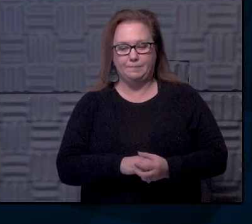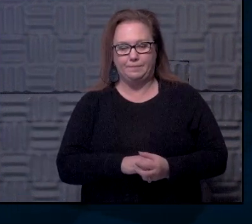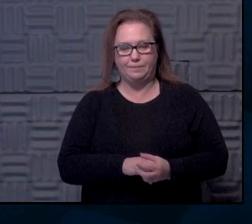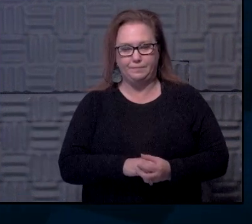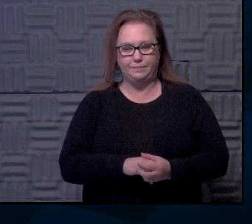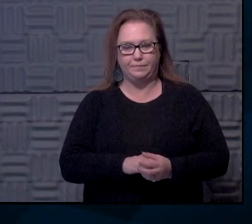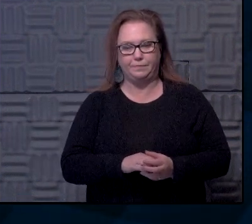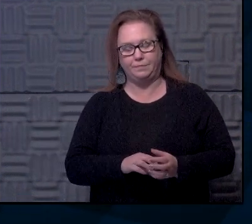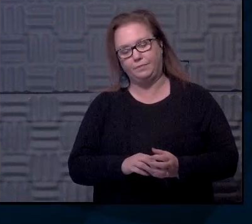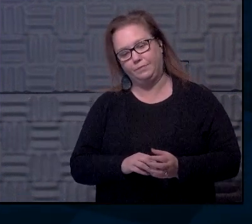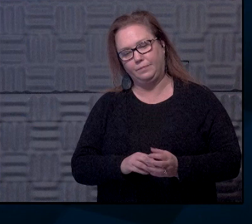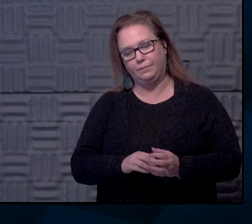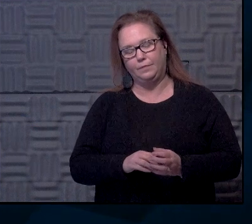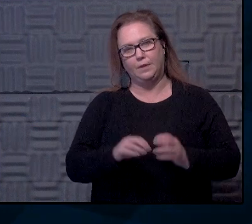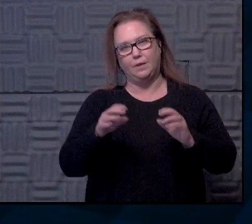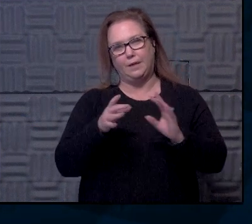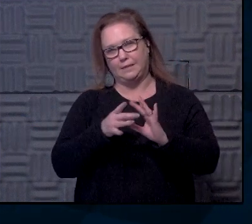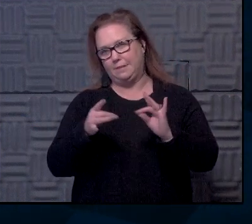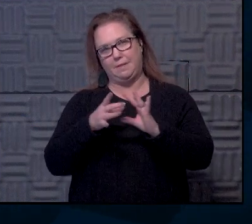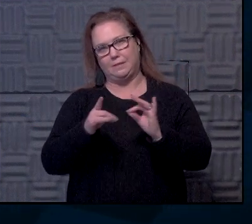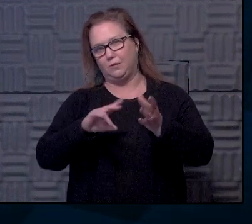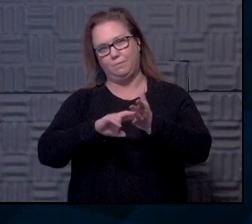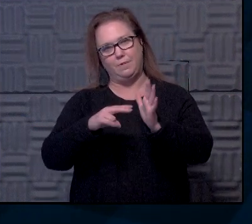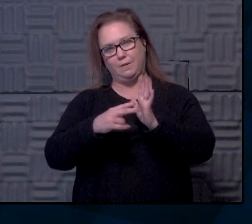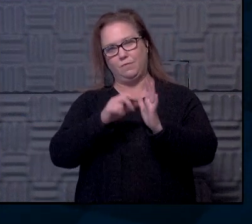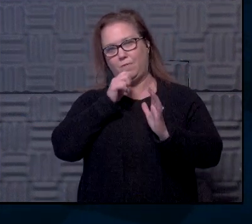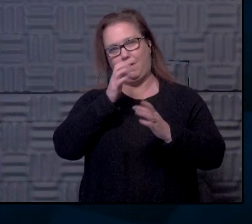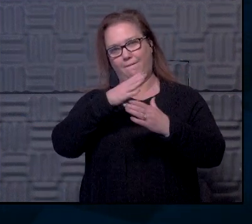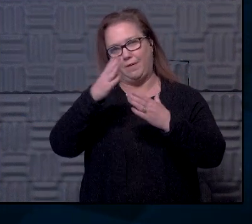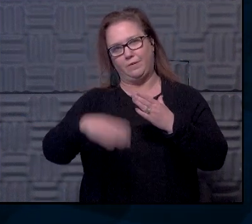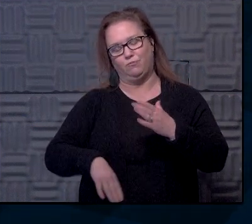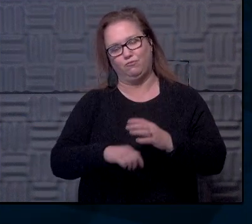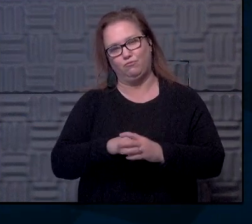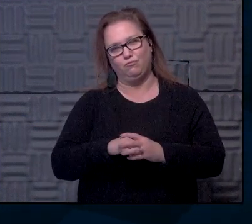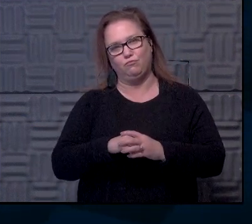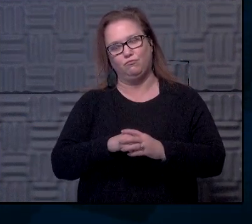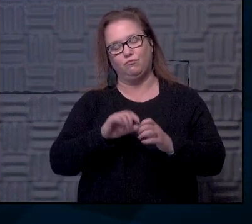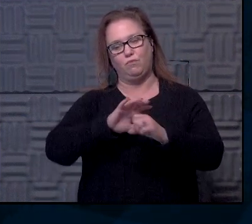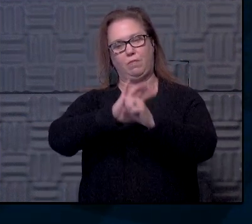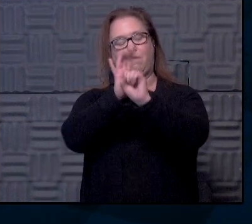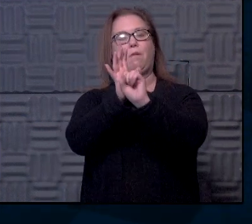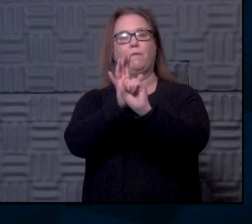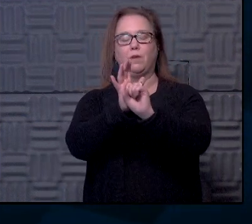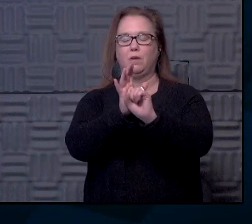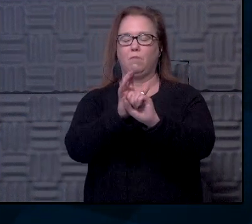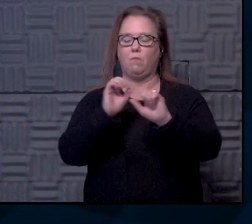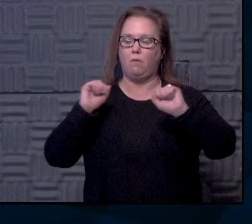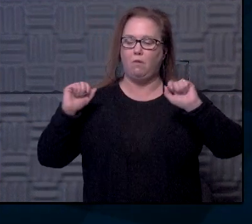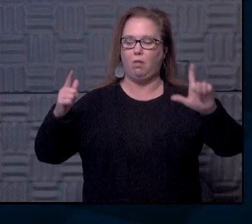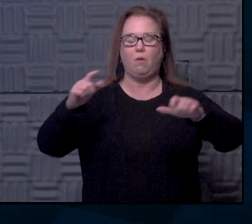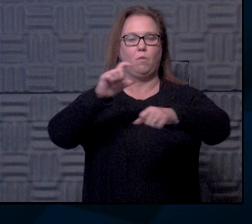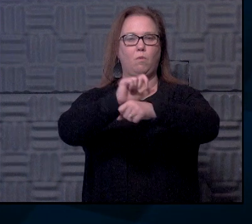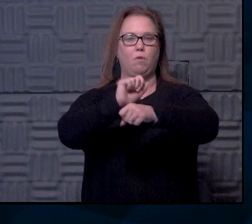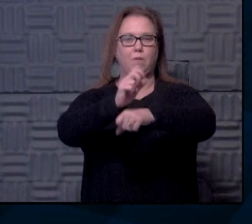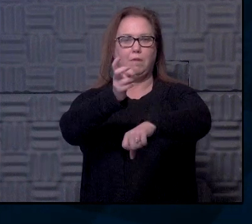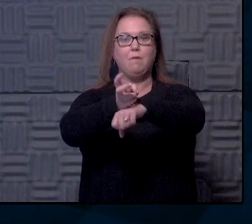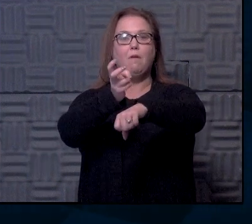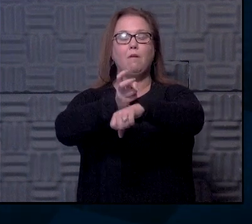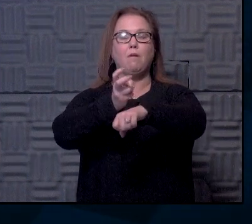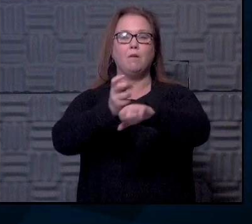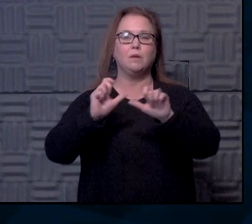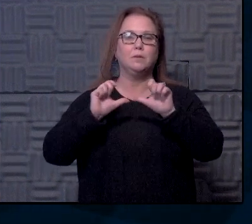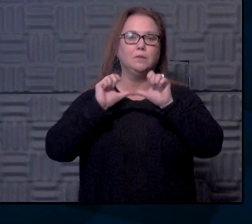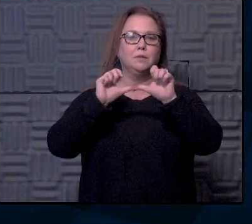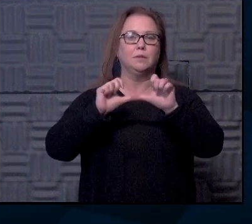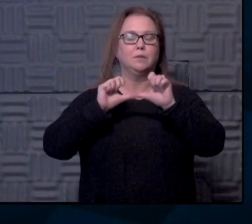again, it's sort of the message that we're not over this yet, despite the fact that we are all working very, very hard to remain